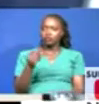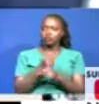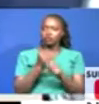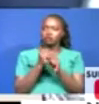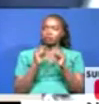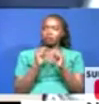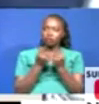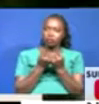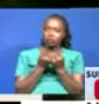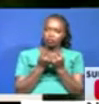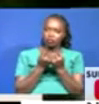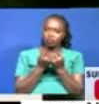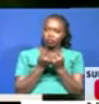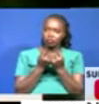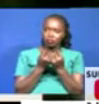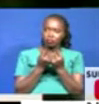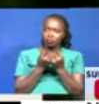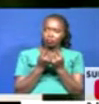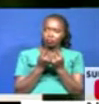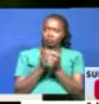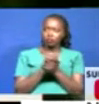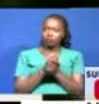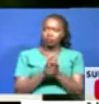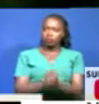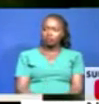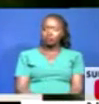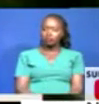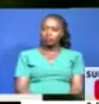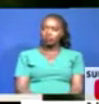za mbegu. Frederick Muki for Lunchtime News.